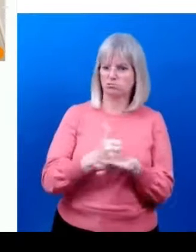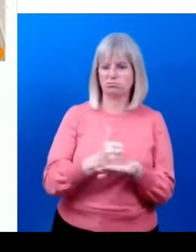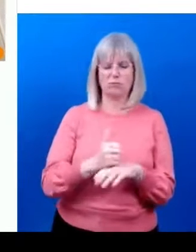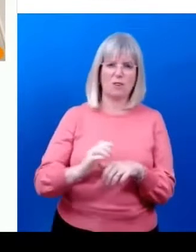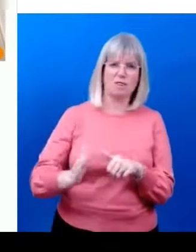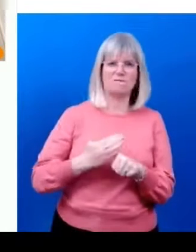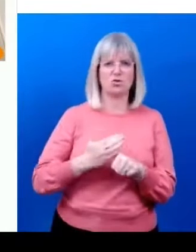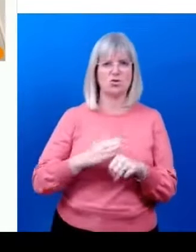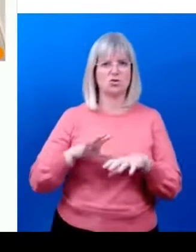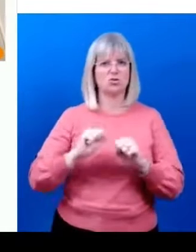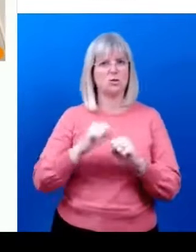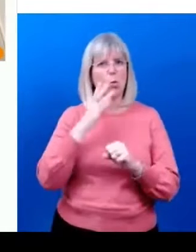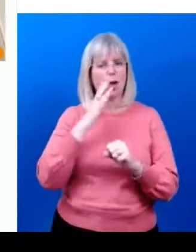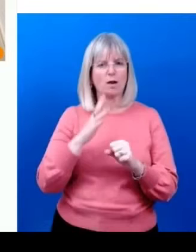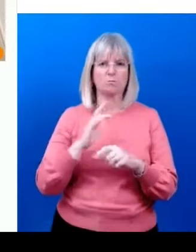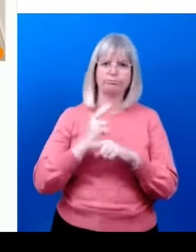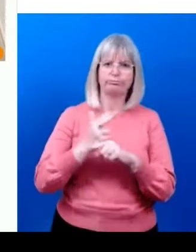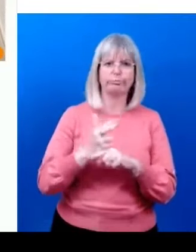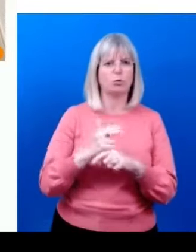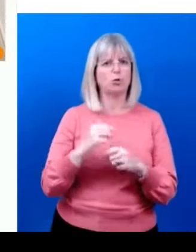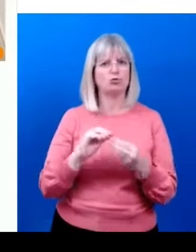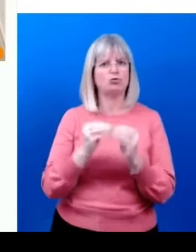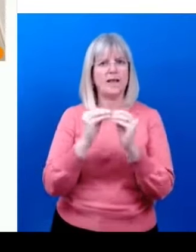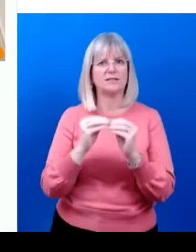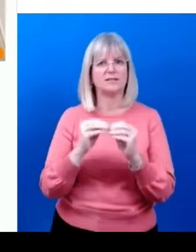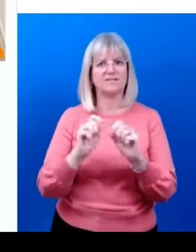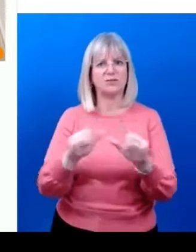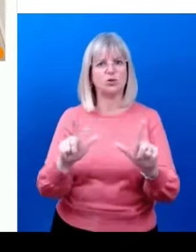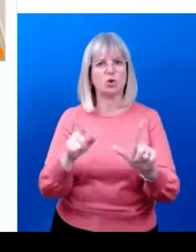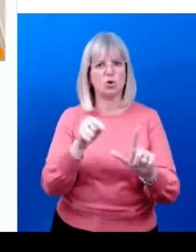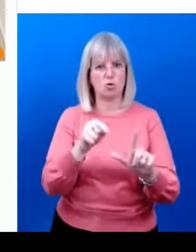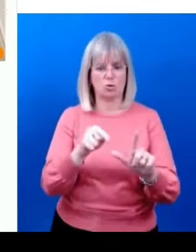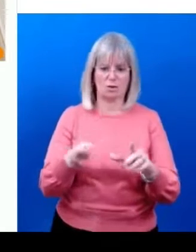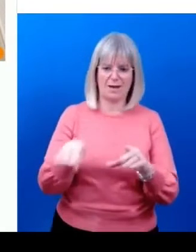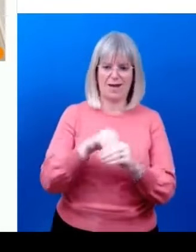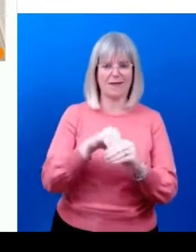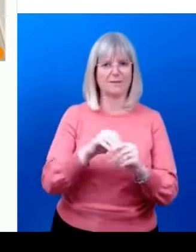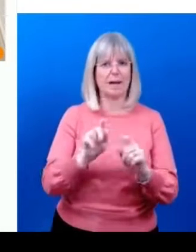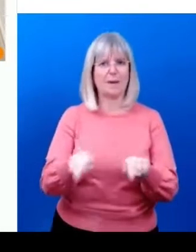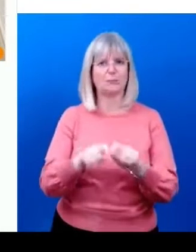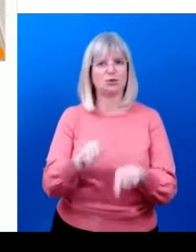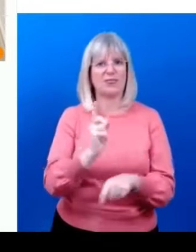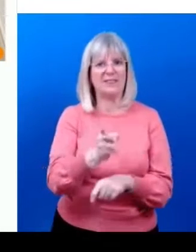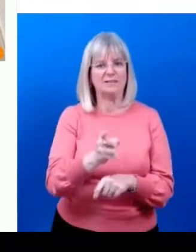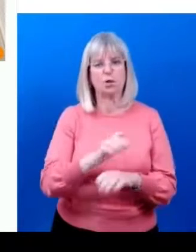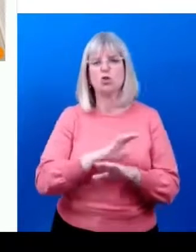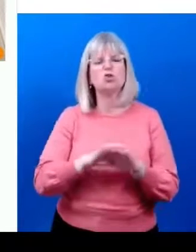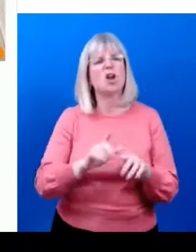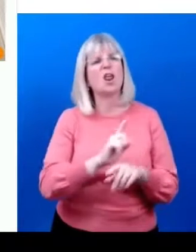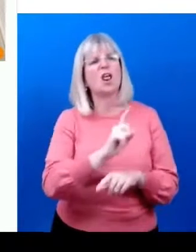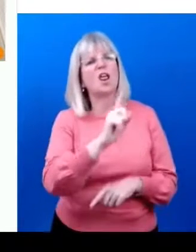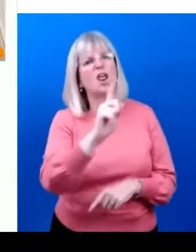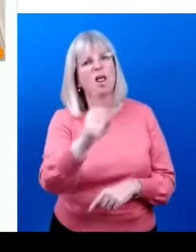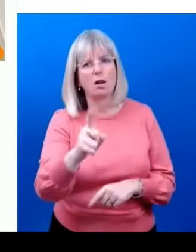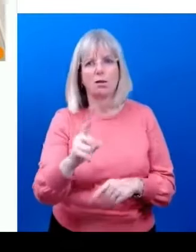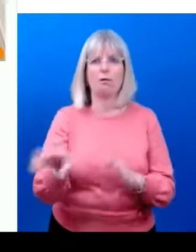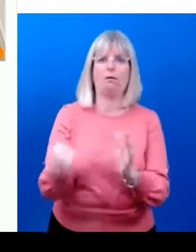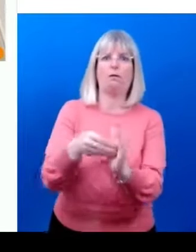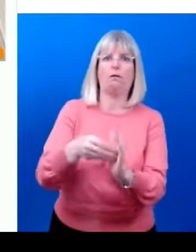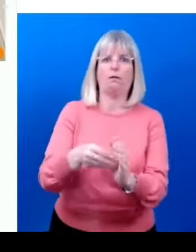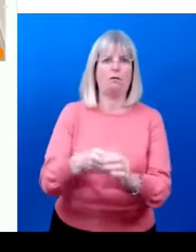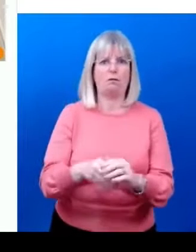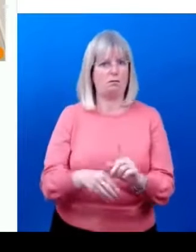you think outside of just accessibility, it's a much bigger, there's much bigger reach with